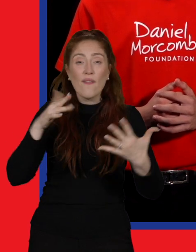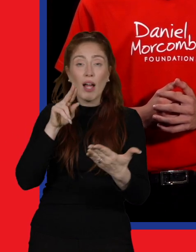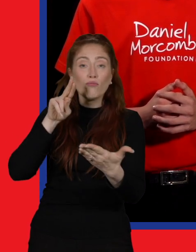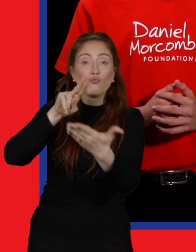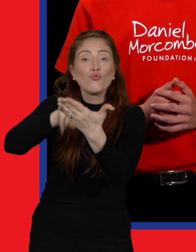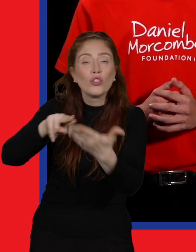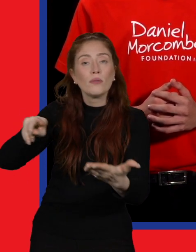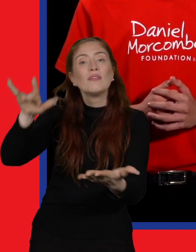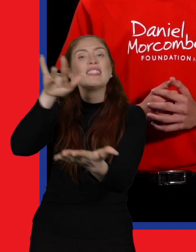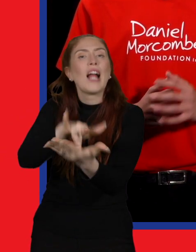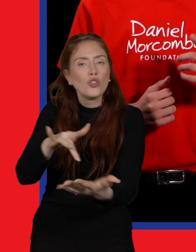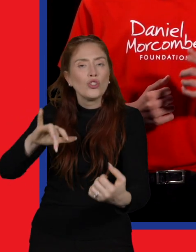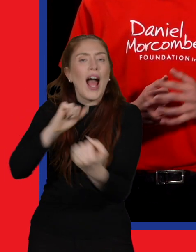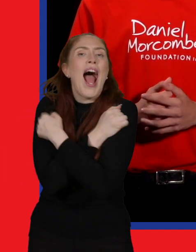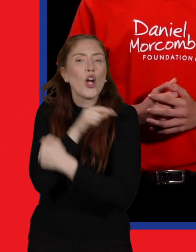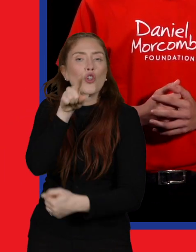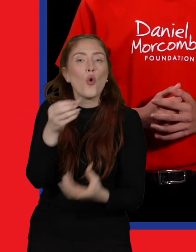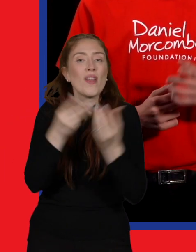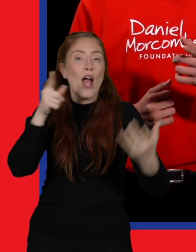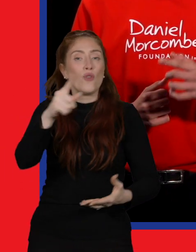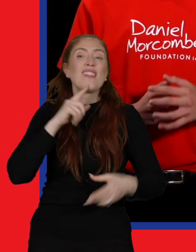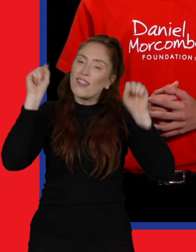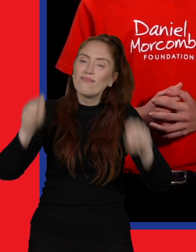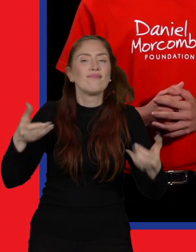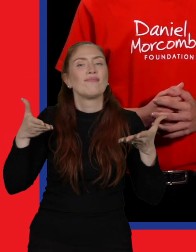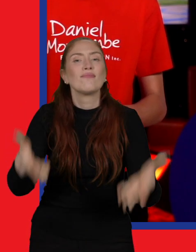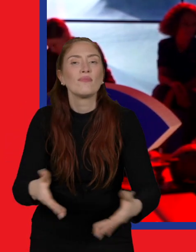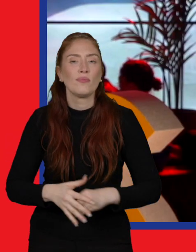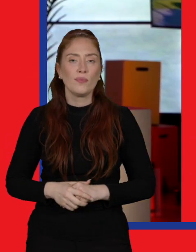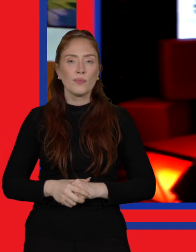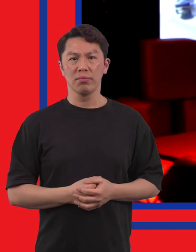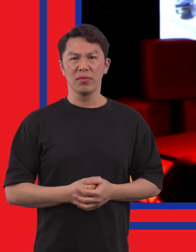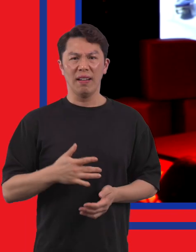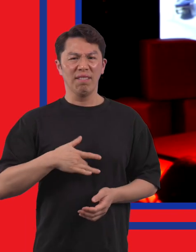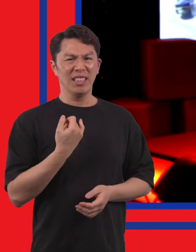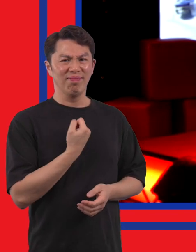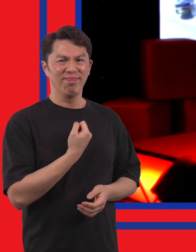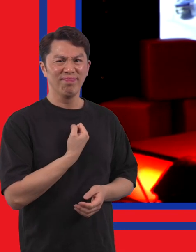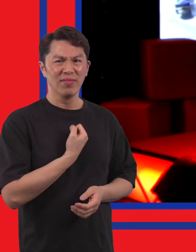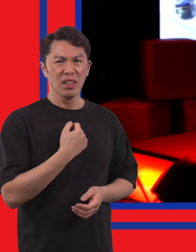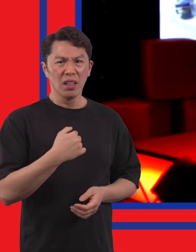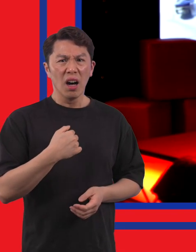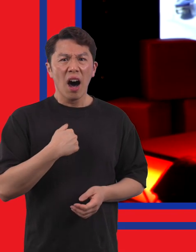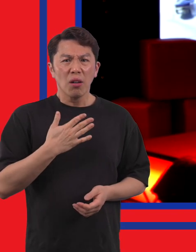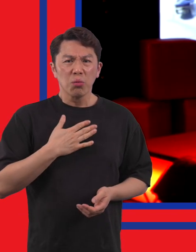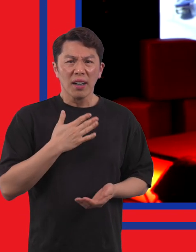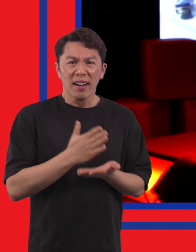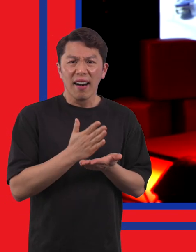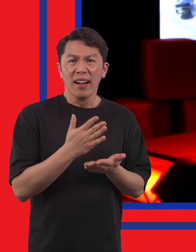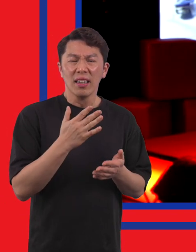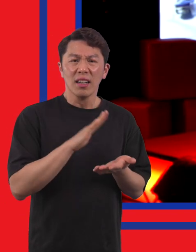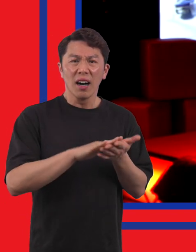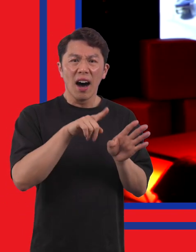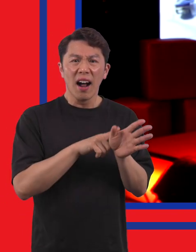should kiss, hug or touch you without your consent. I feel bad because I actually really